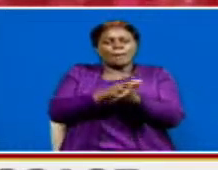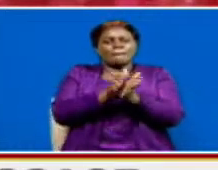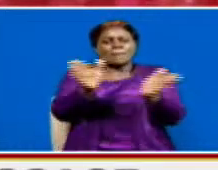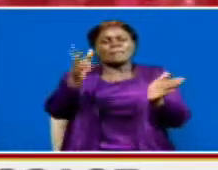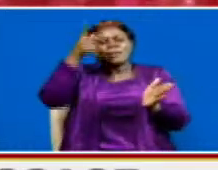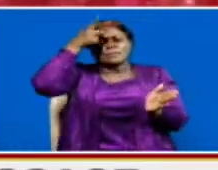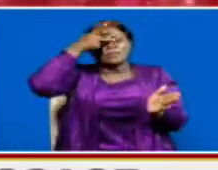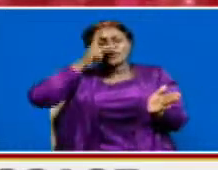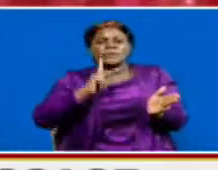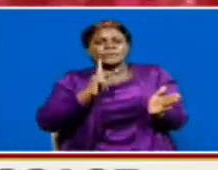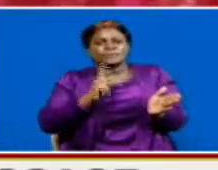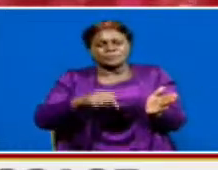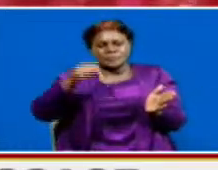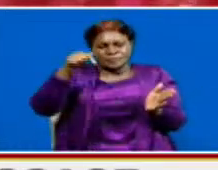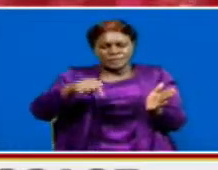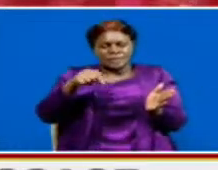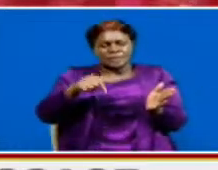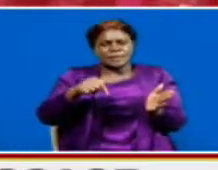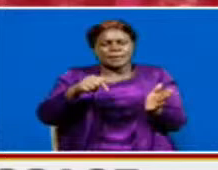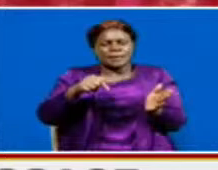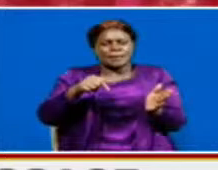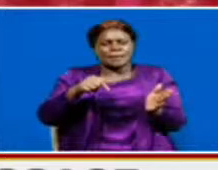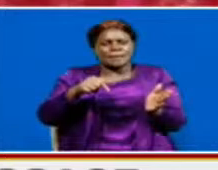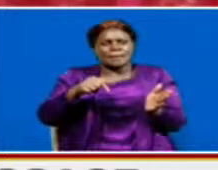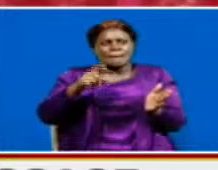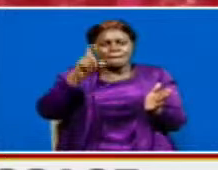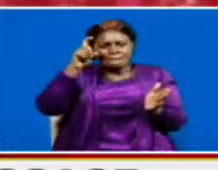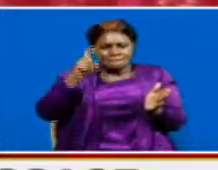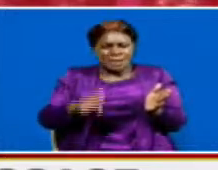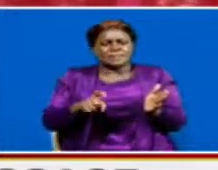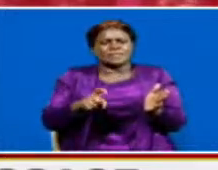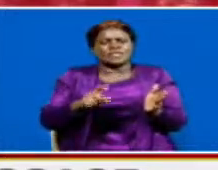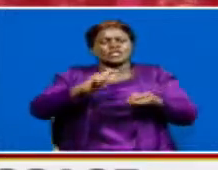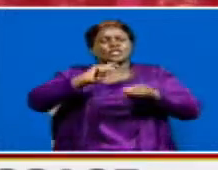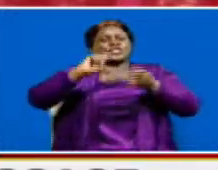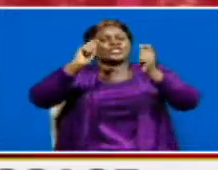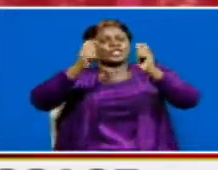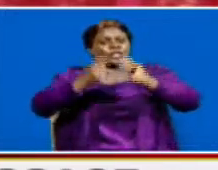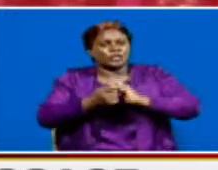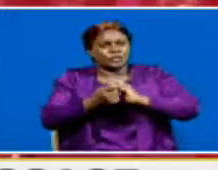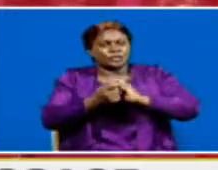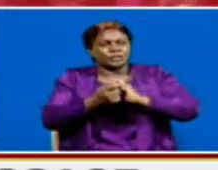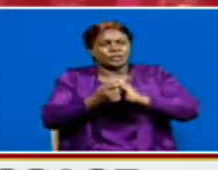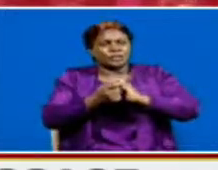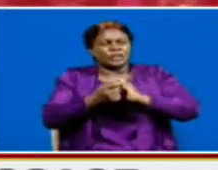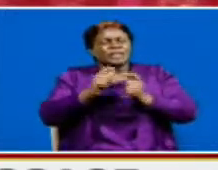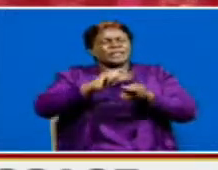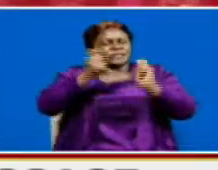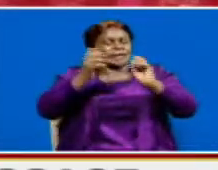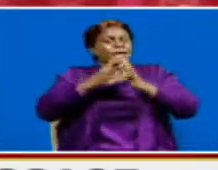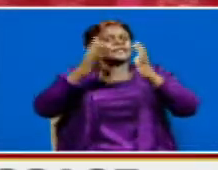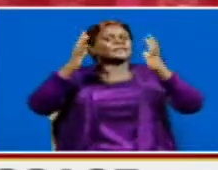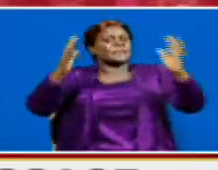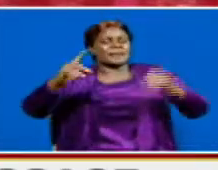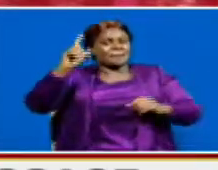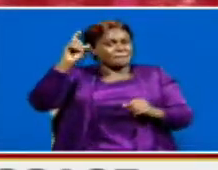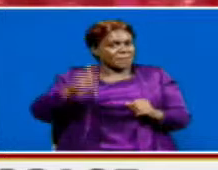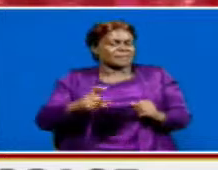policy. This should and must change. A new paradigm,